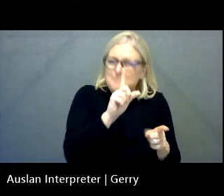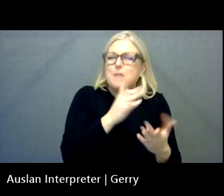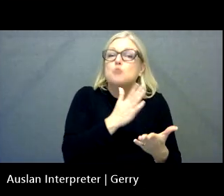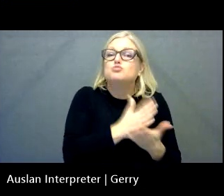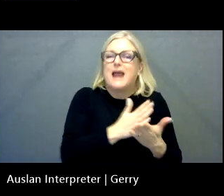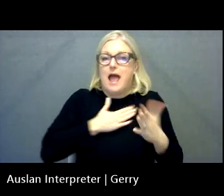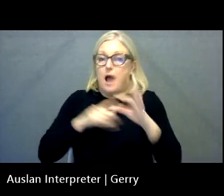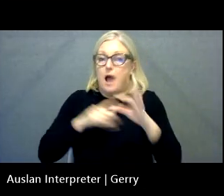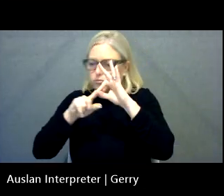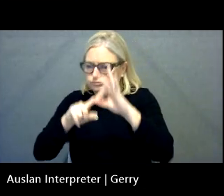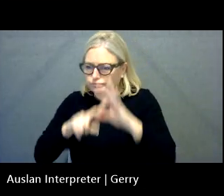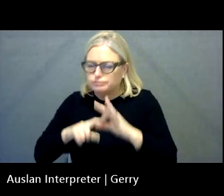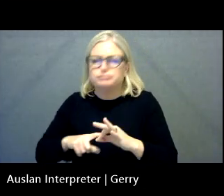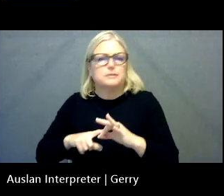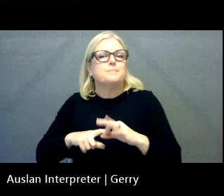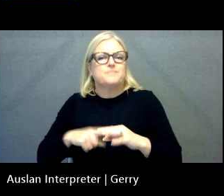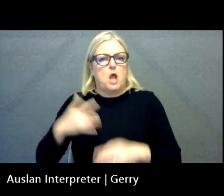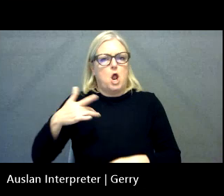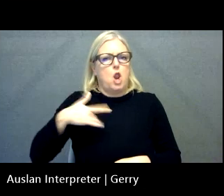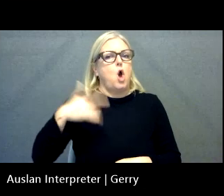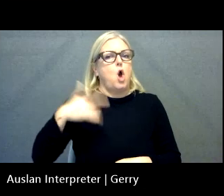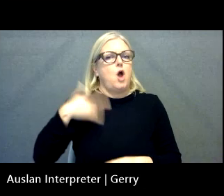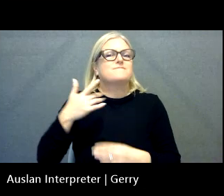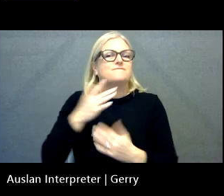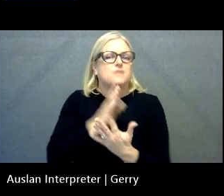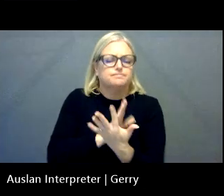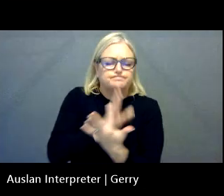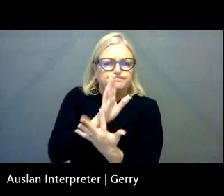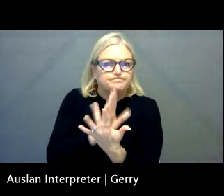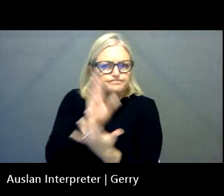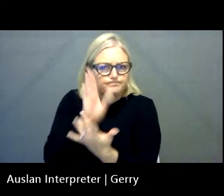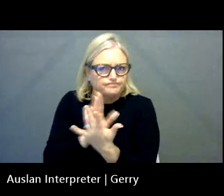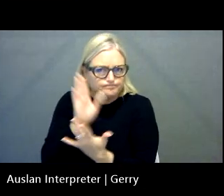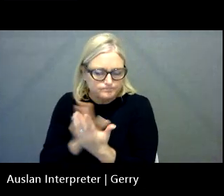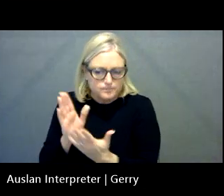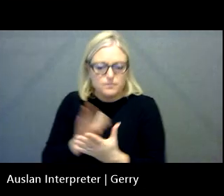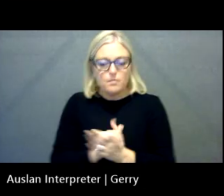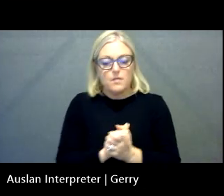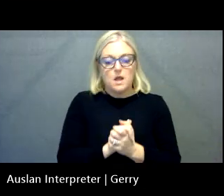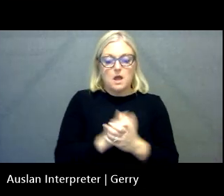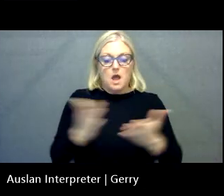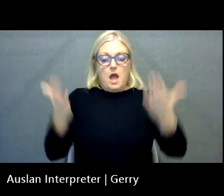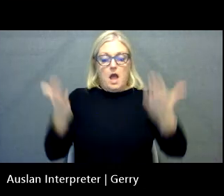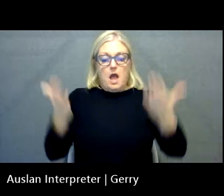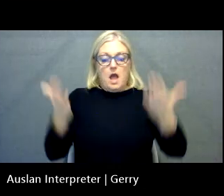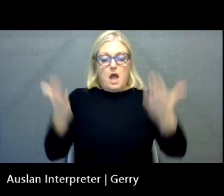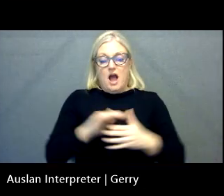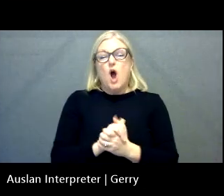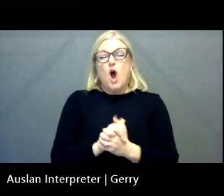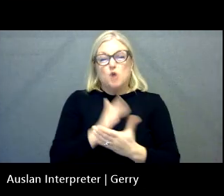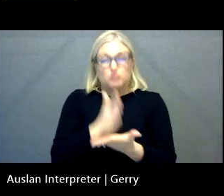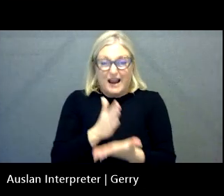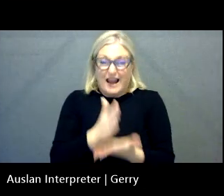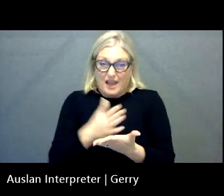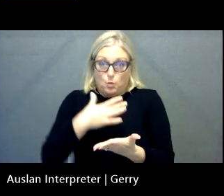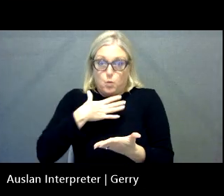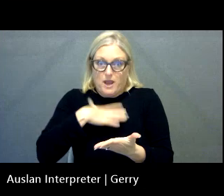lot of discussion and focus from people. So that was something we really considered about what was the most